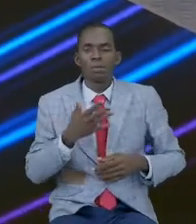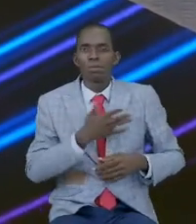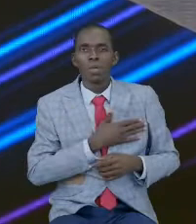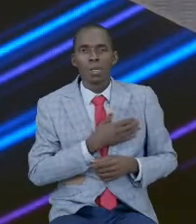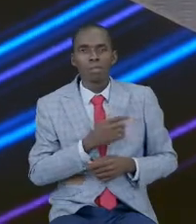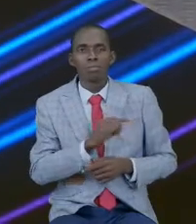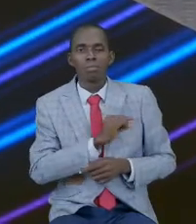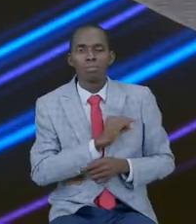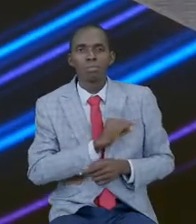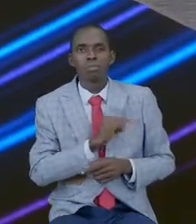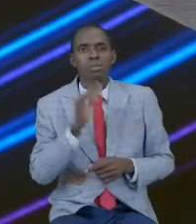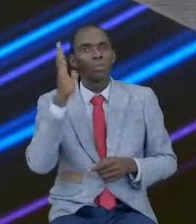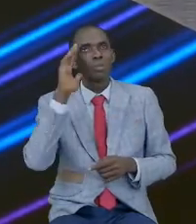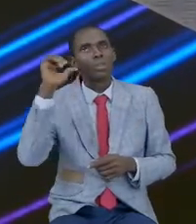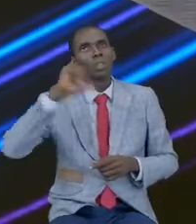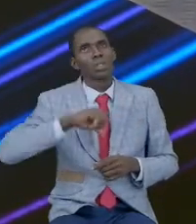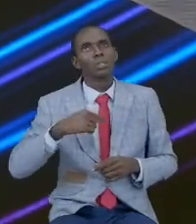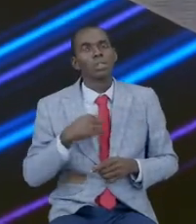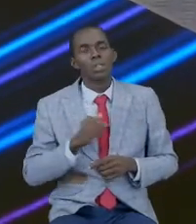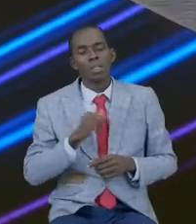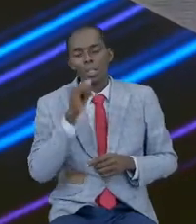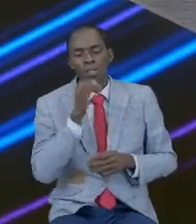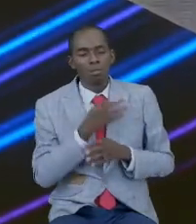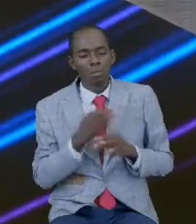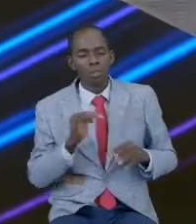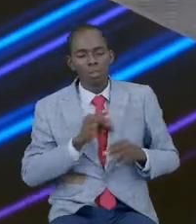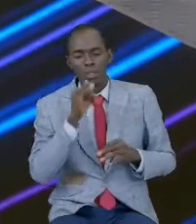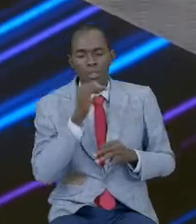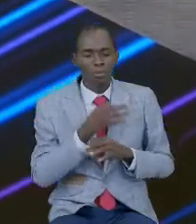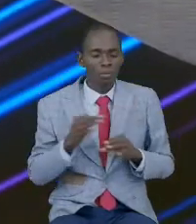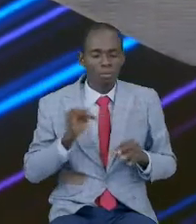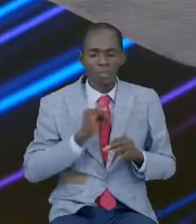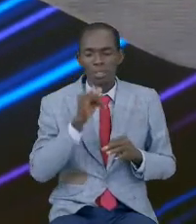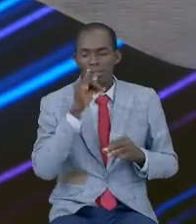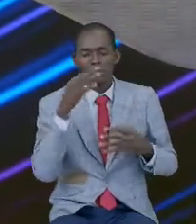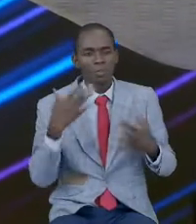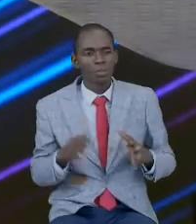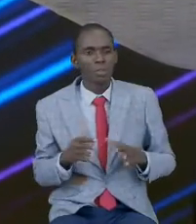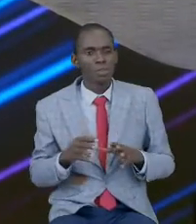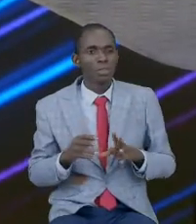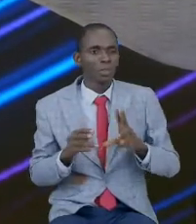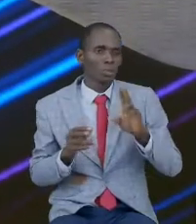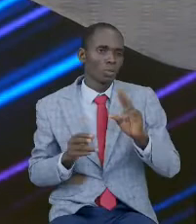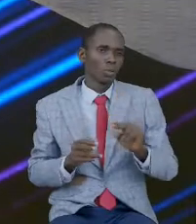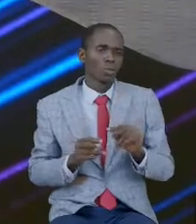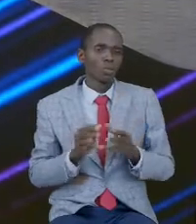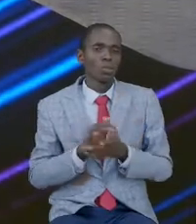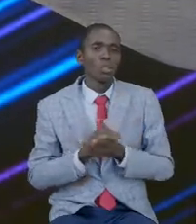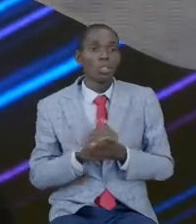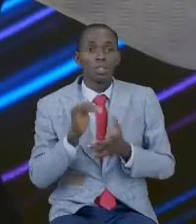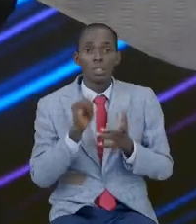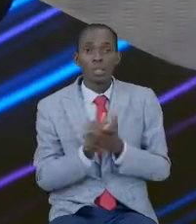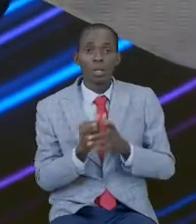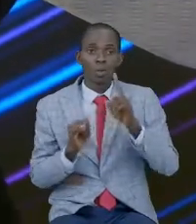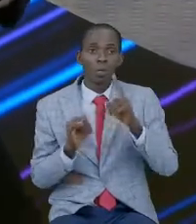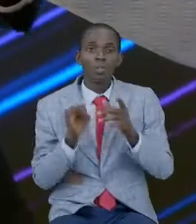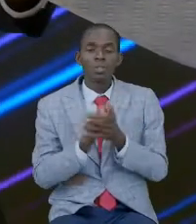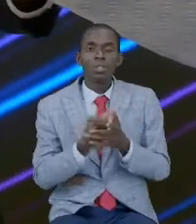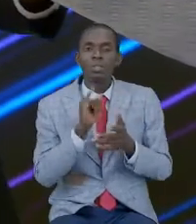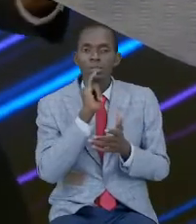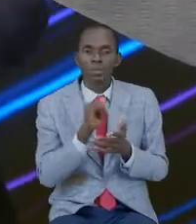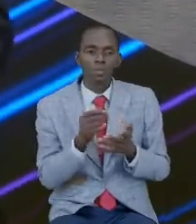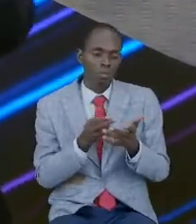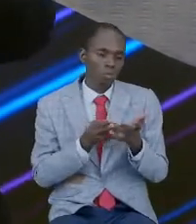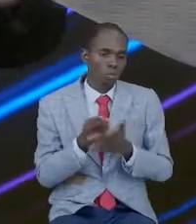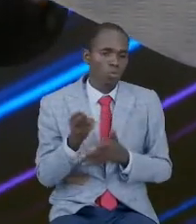me. I'm free. No, that one. The one that is real, that you are not doing